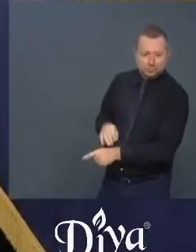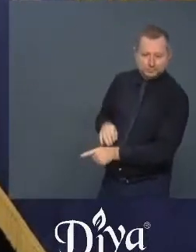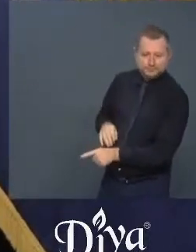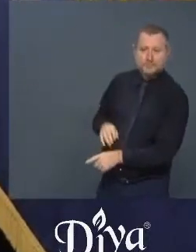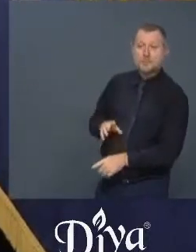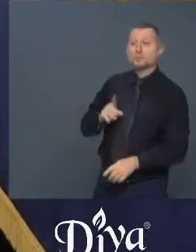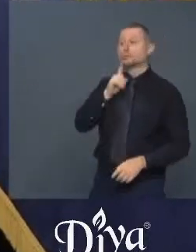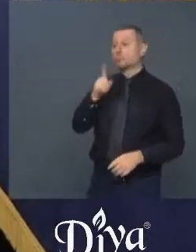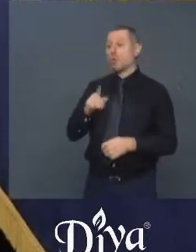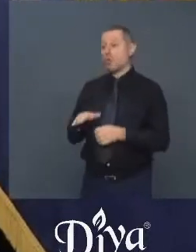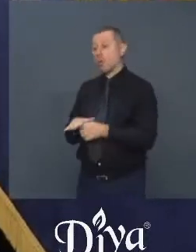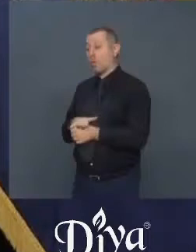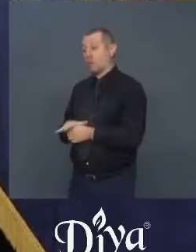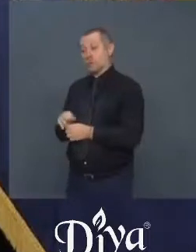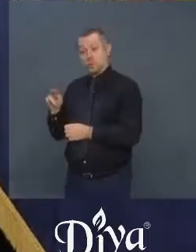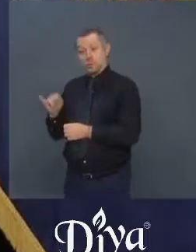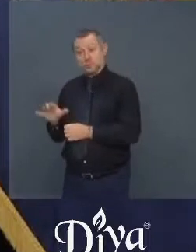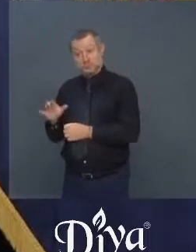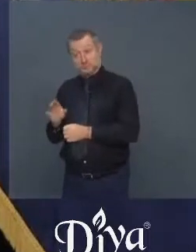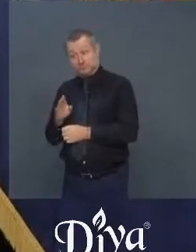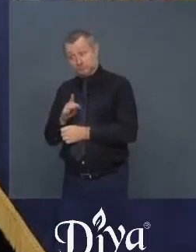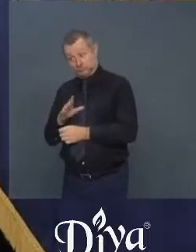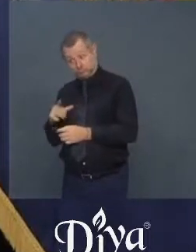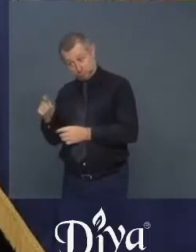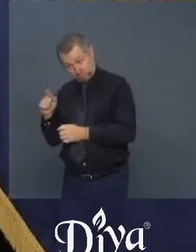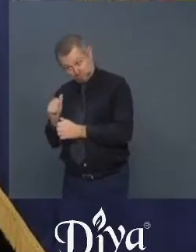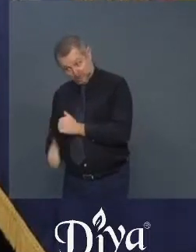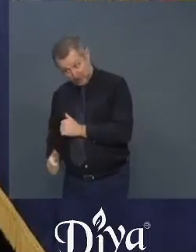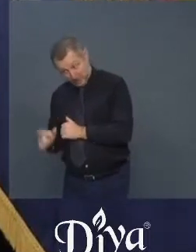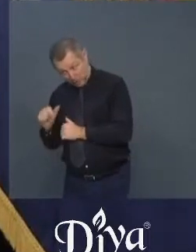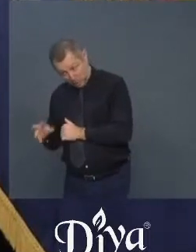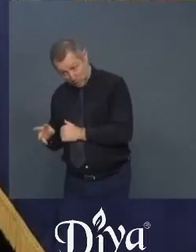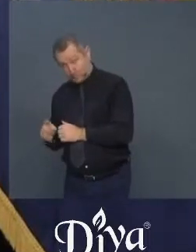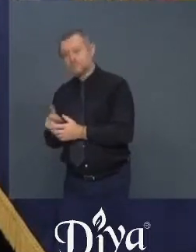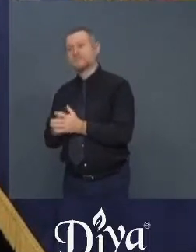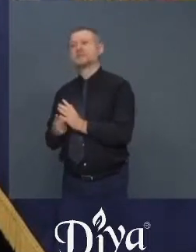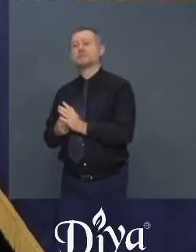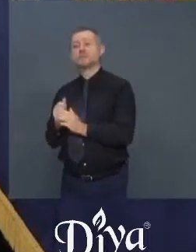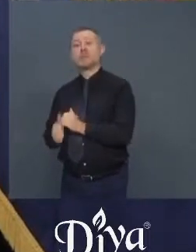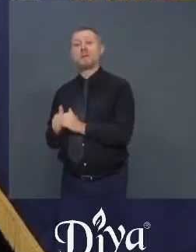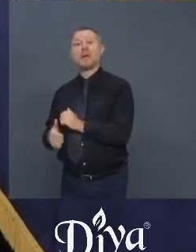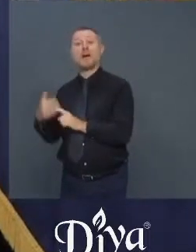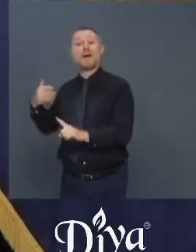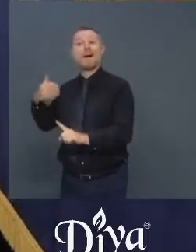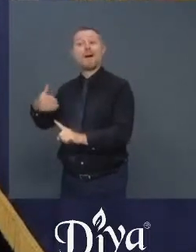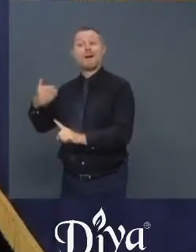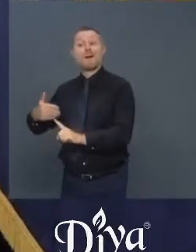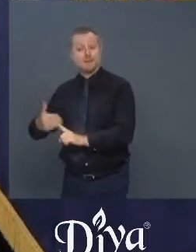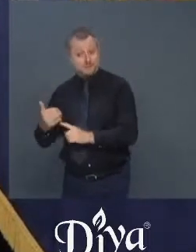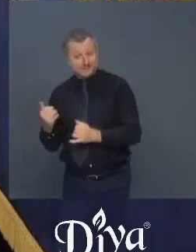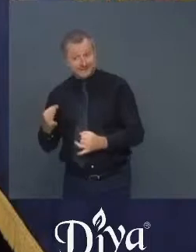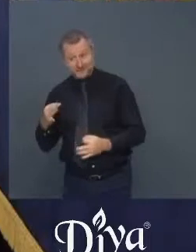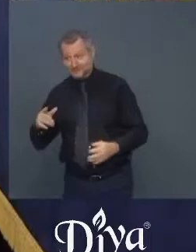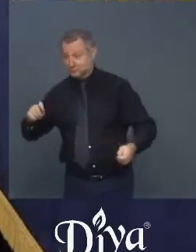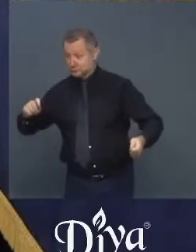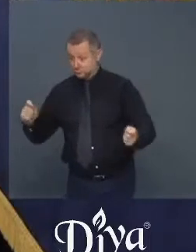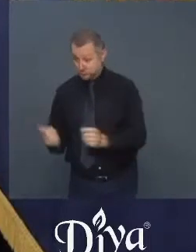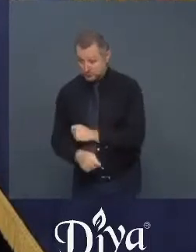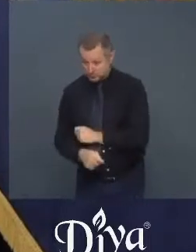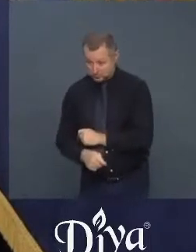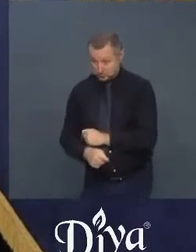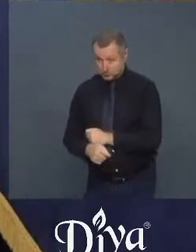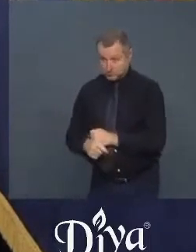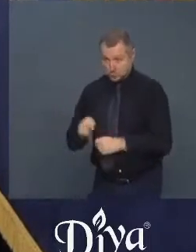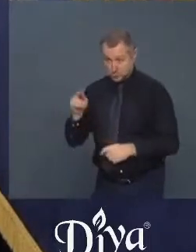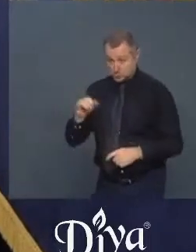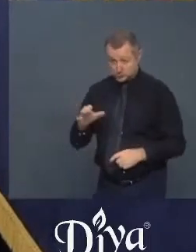law, which they do all the time, that reforms the New York City Board of Elections, and then ask the state to